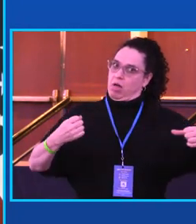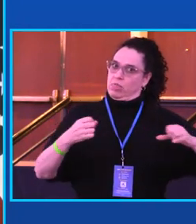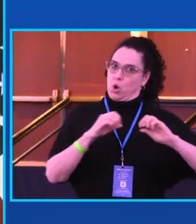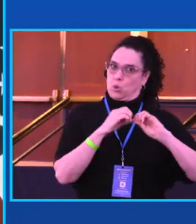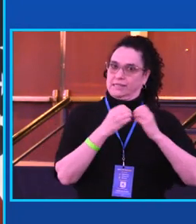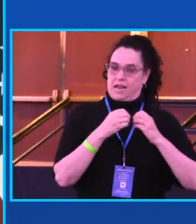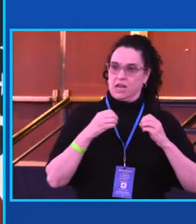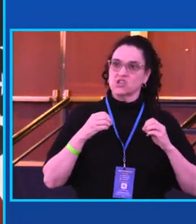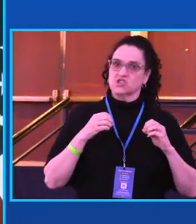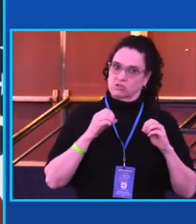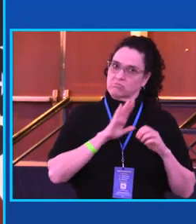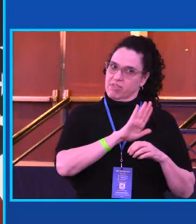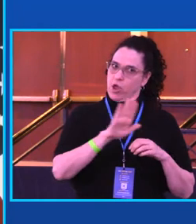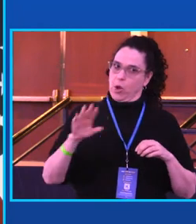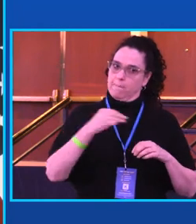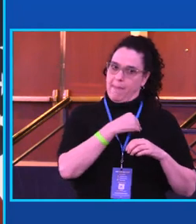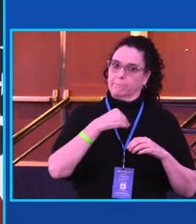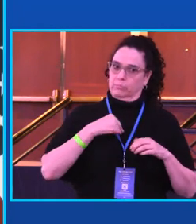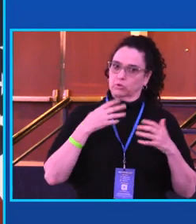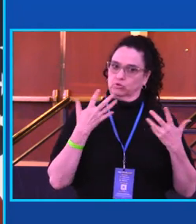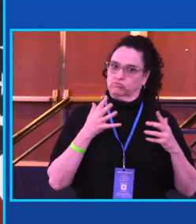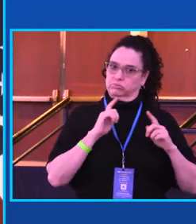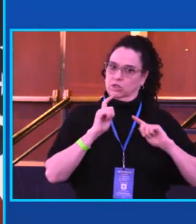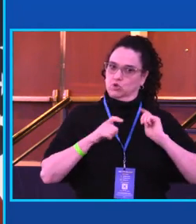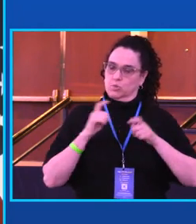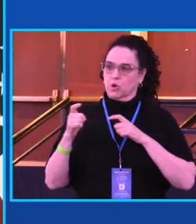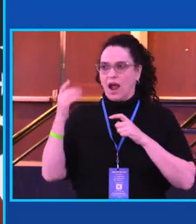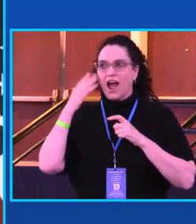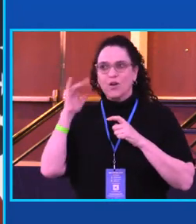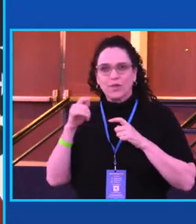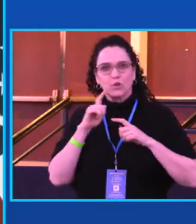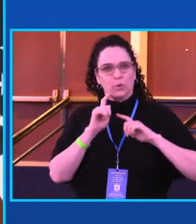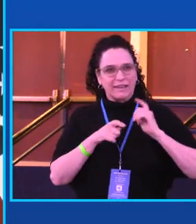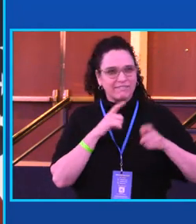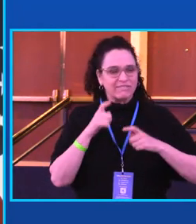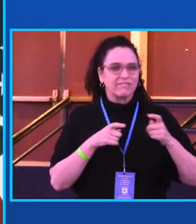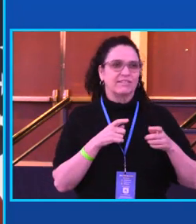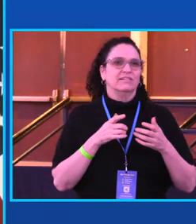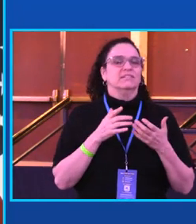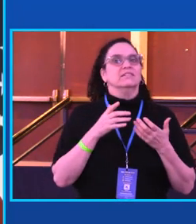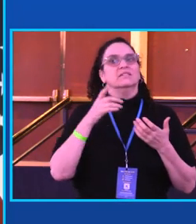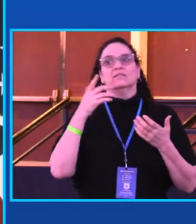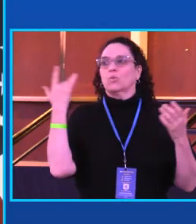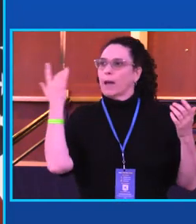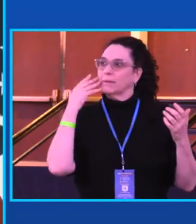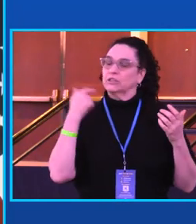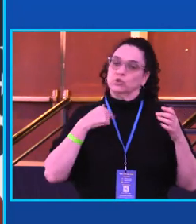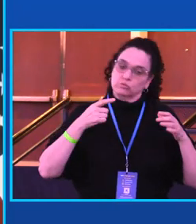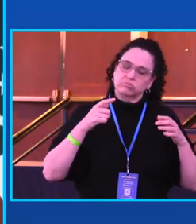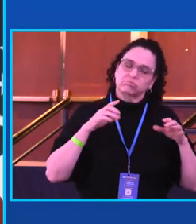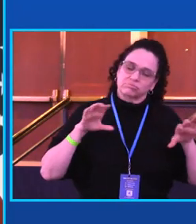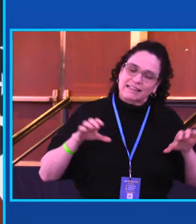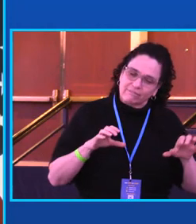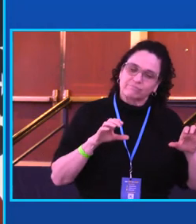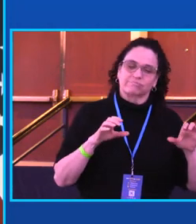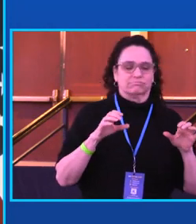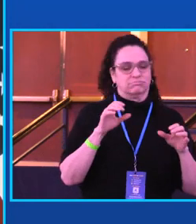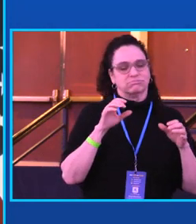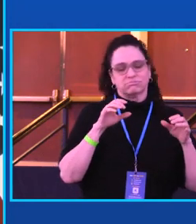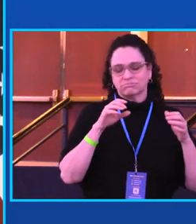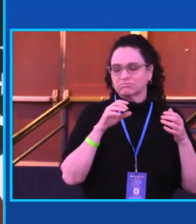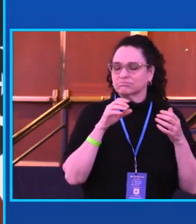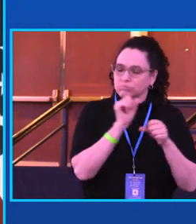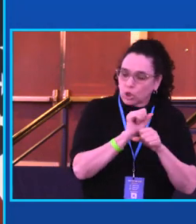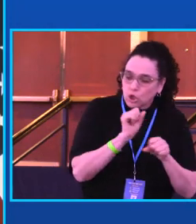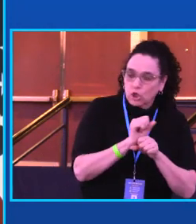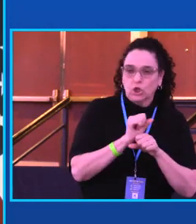members are also contributors to that. I know you do a lot of contribution in terms of your work and your actions, but as you know, I can't